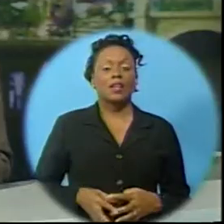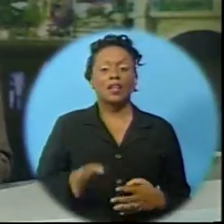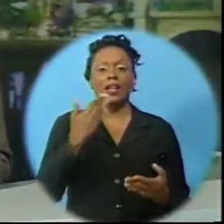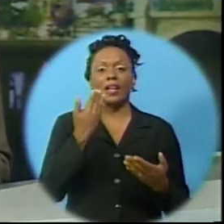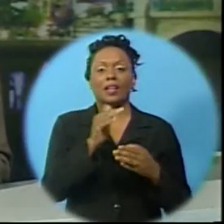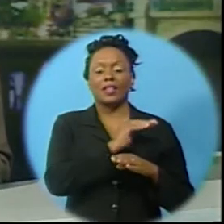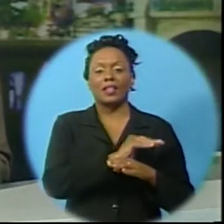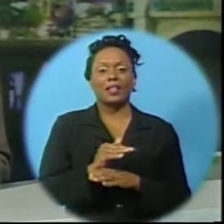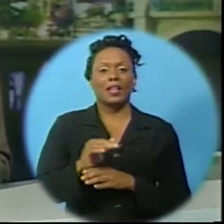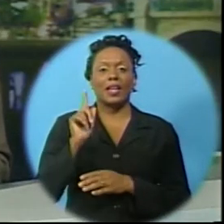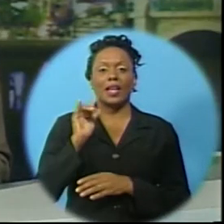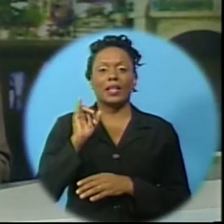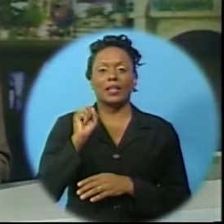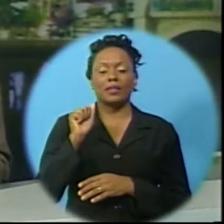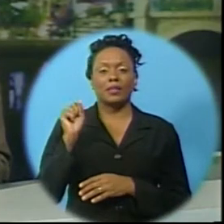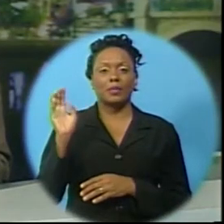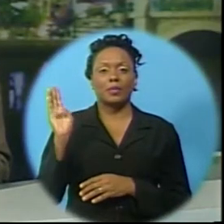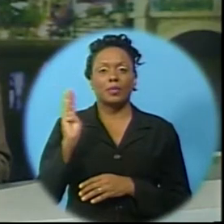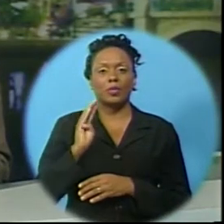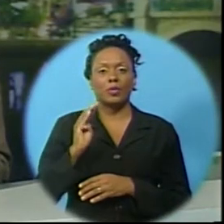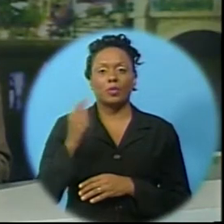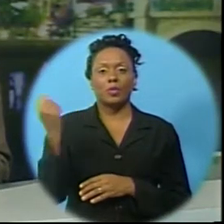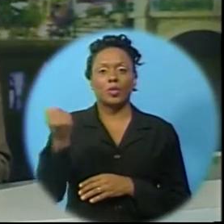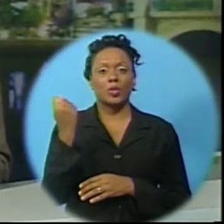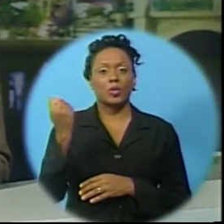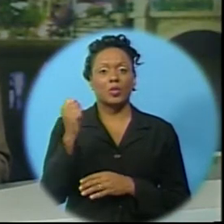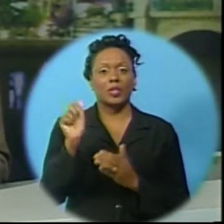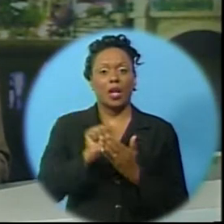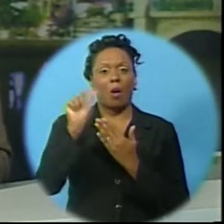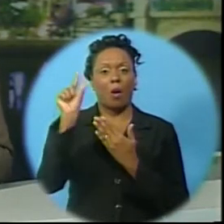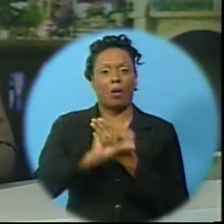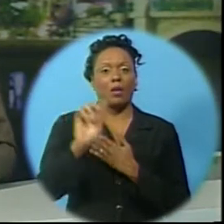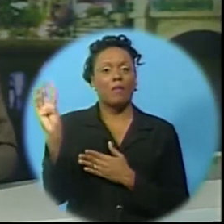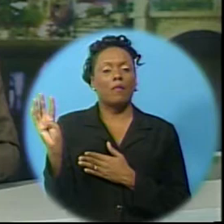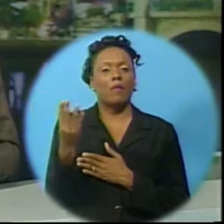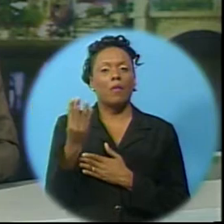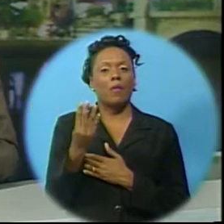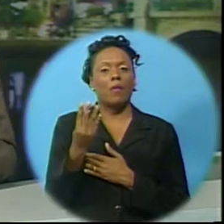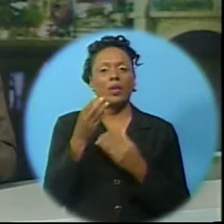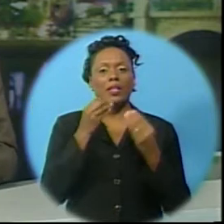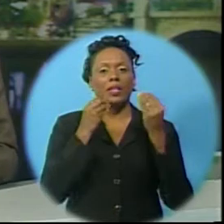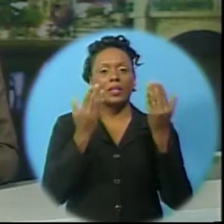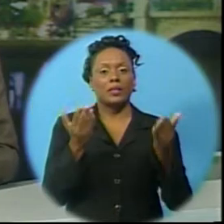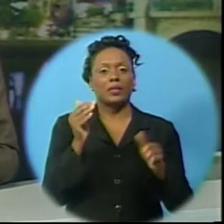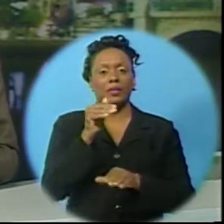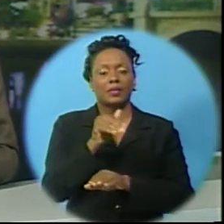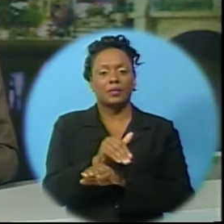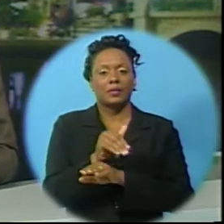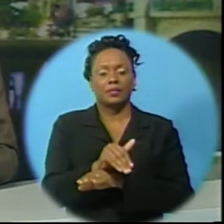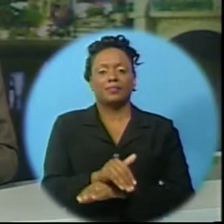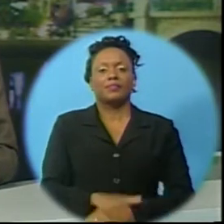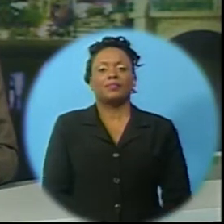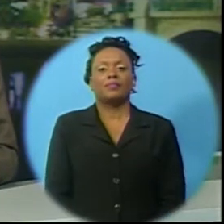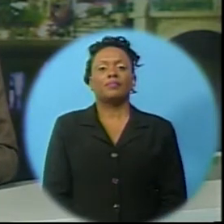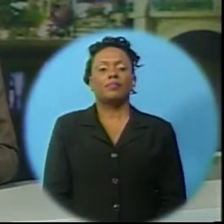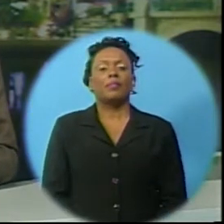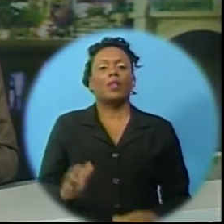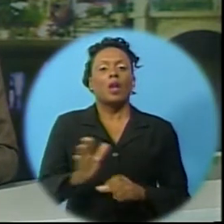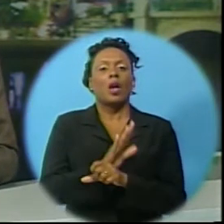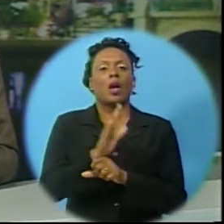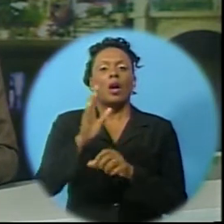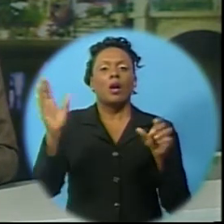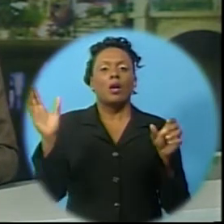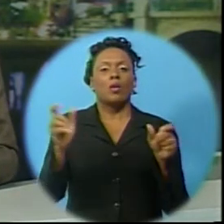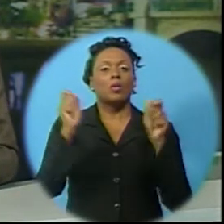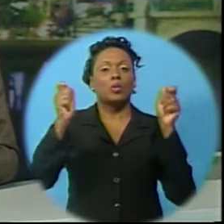Very good night to you. I'm Lisa Broom with the Tuesday, August 4th edition of the CBC Evening News. In our top story tonight, winner of this